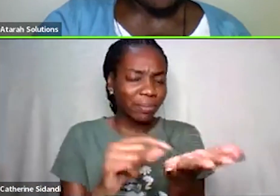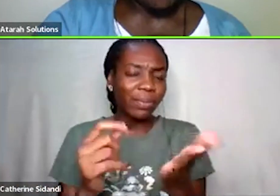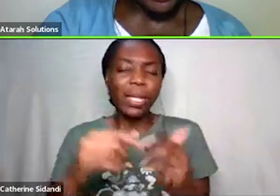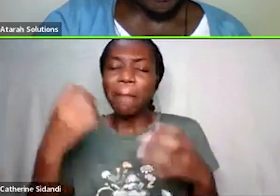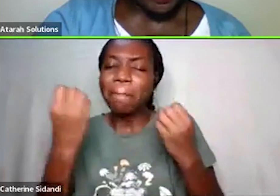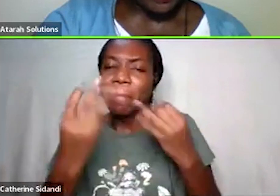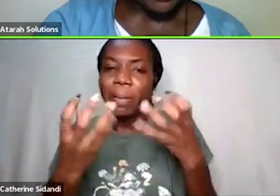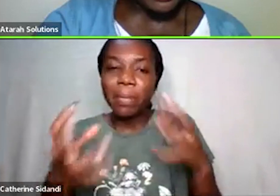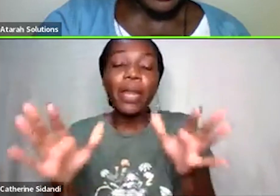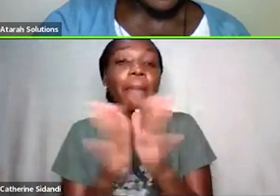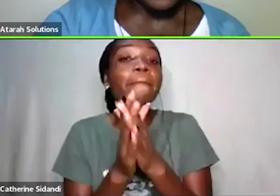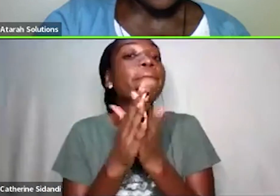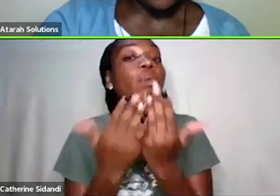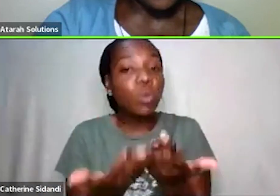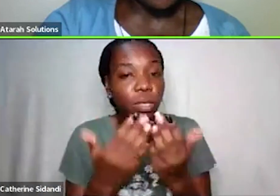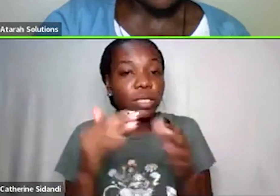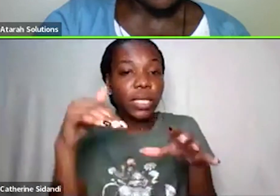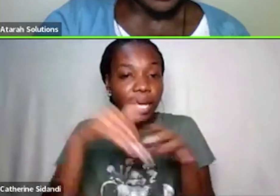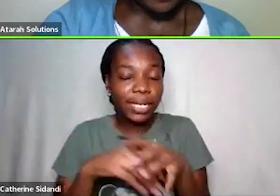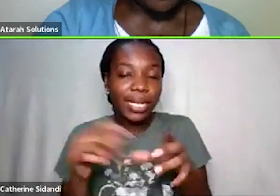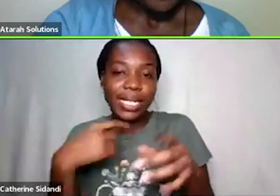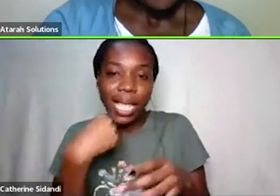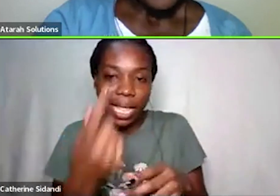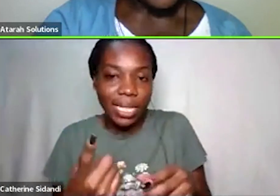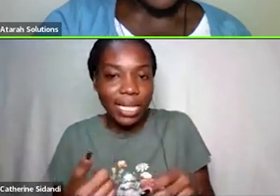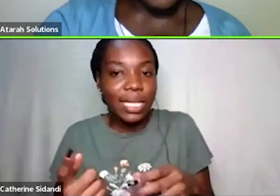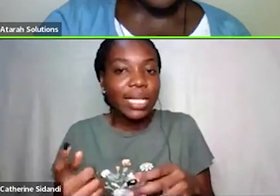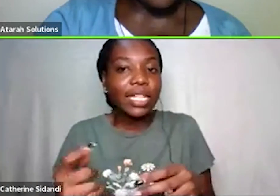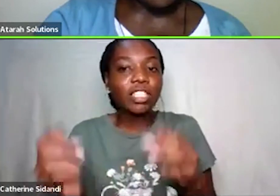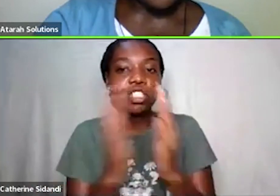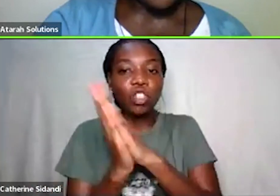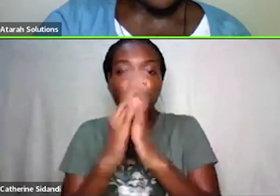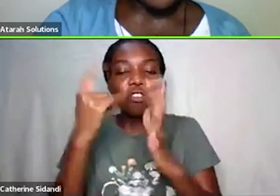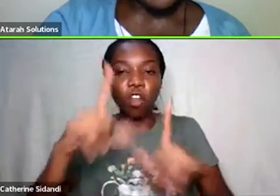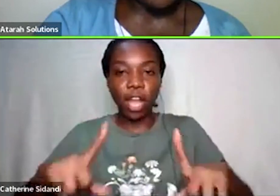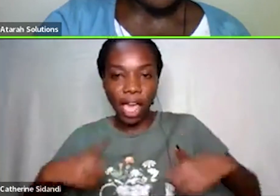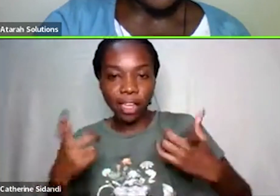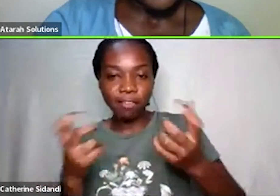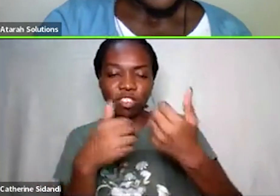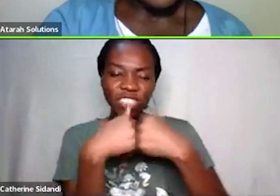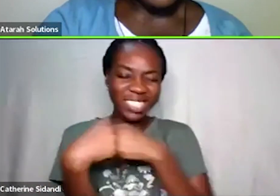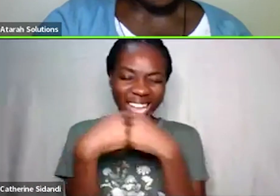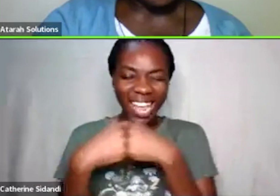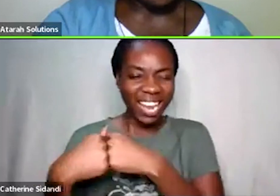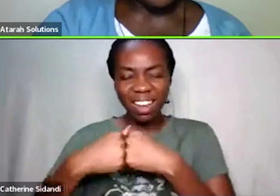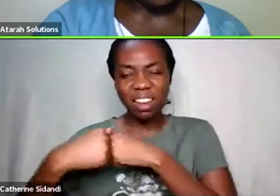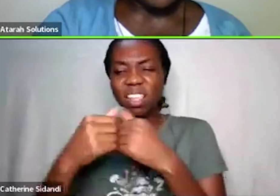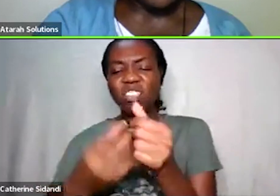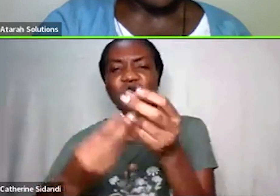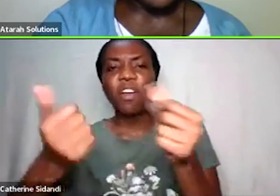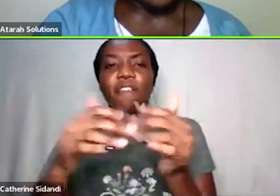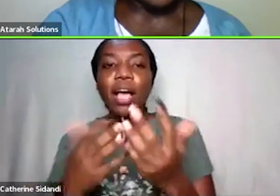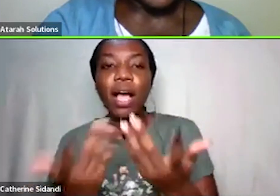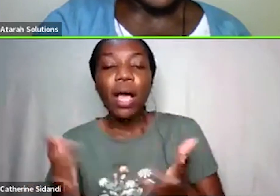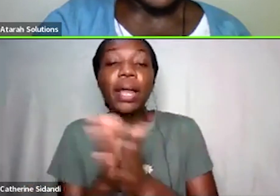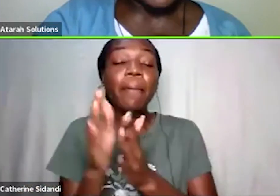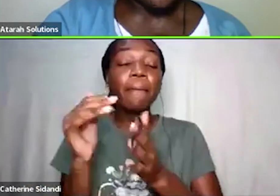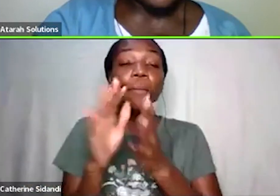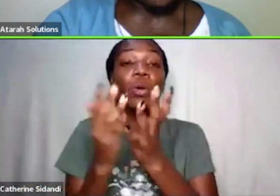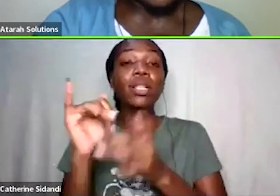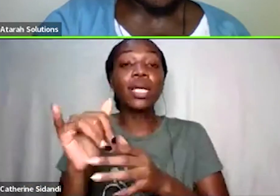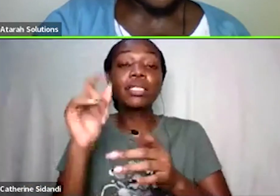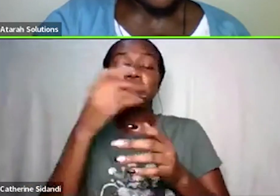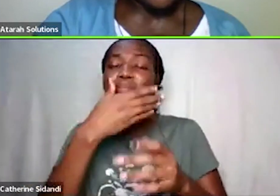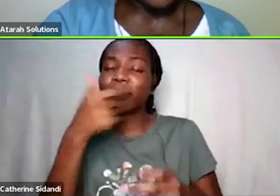the Impossible, where she tells the story of her life, the challenges of how she overcame them. It is a book for everyone who believes that they